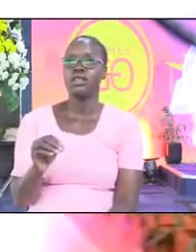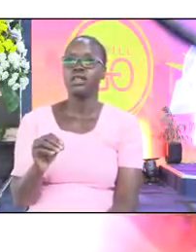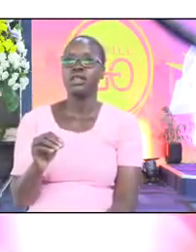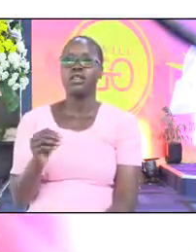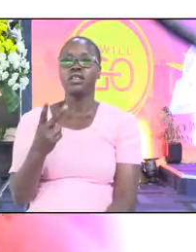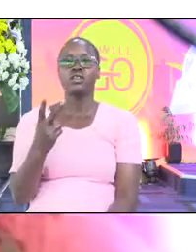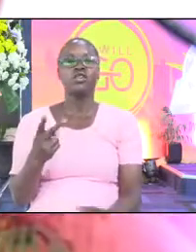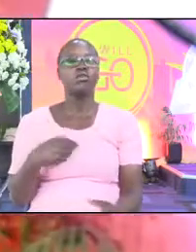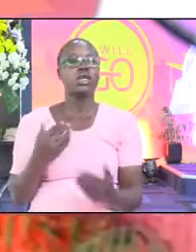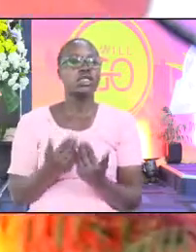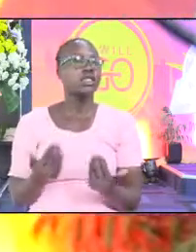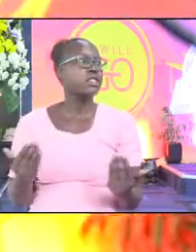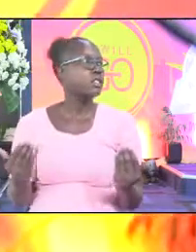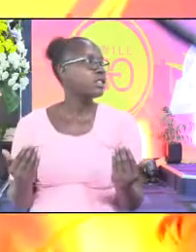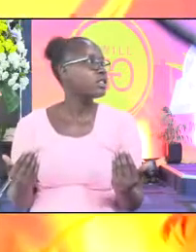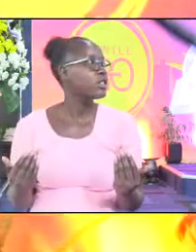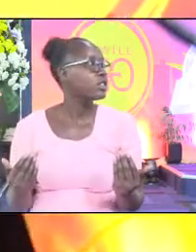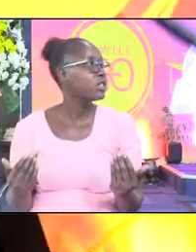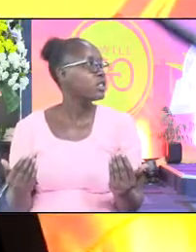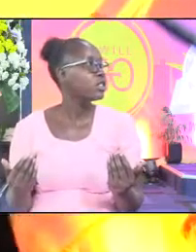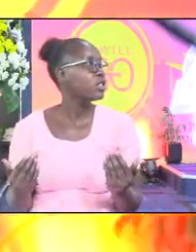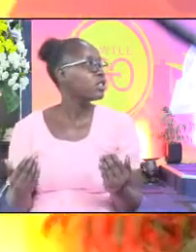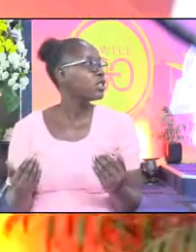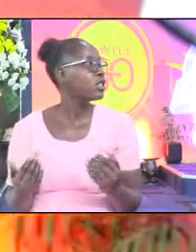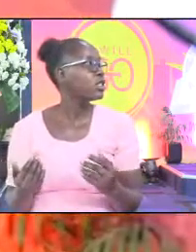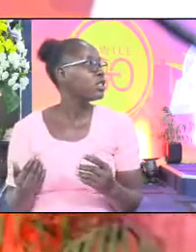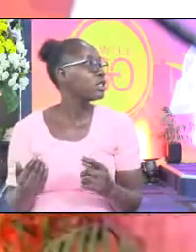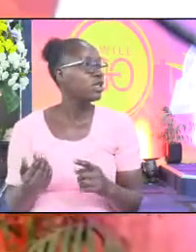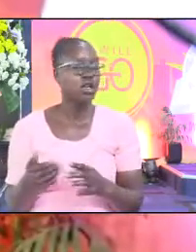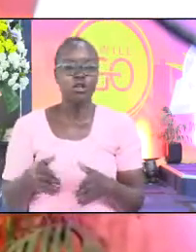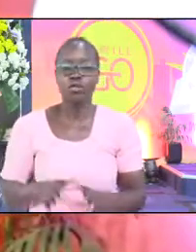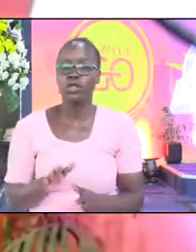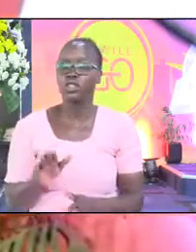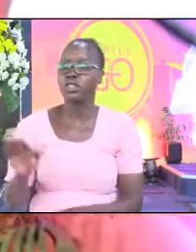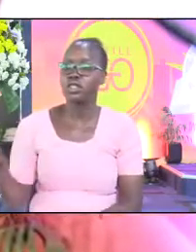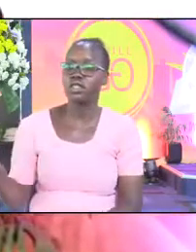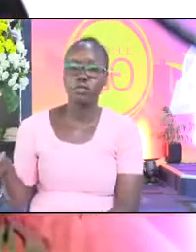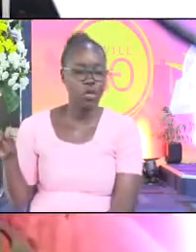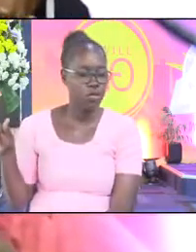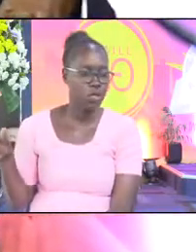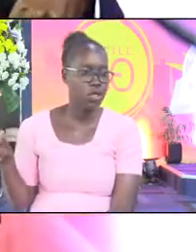children are Zimbabweans, born in Zimbabwe.